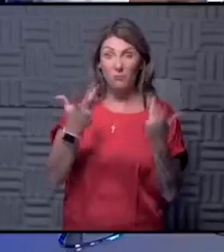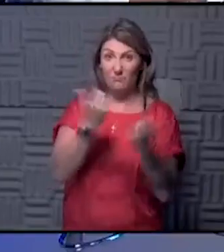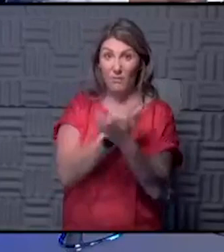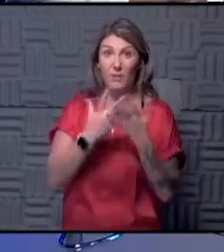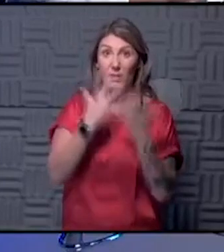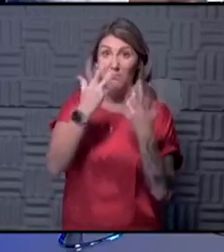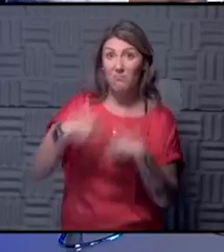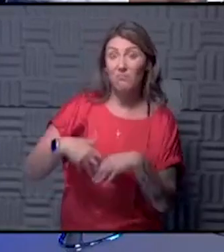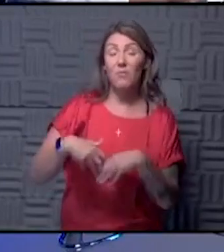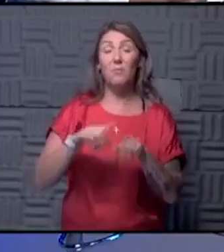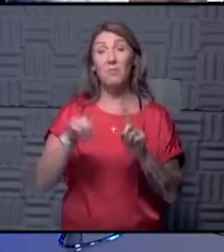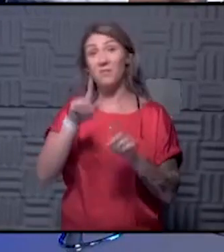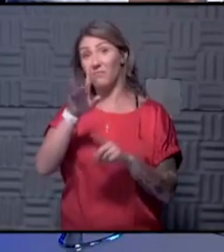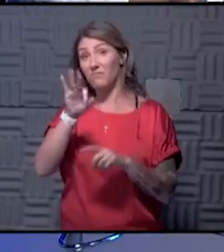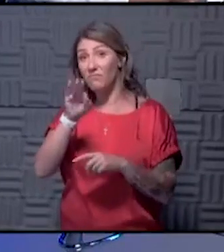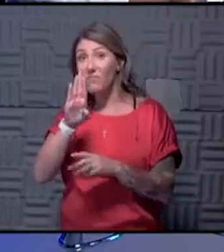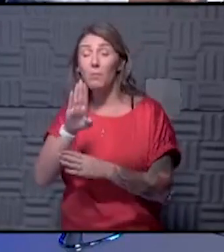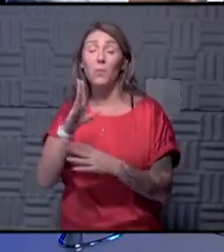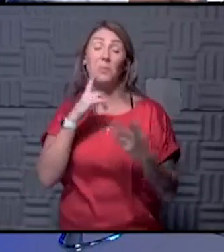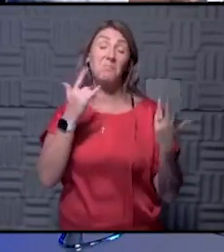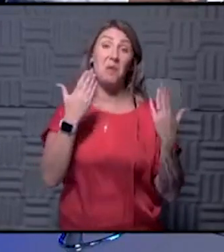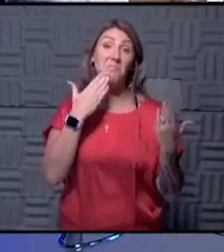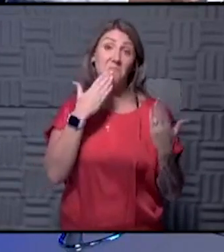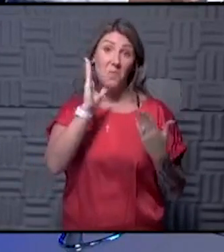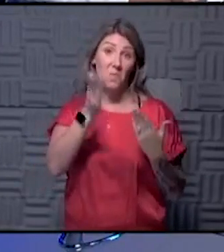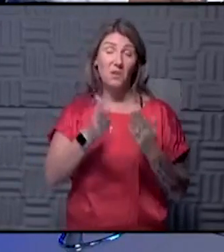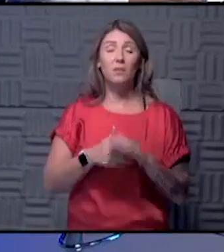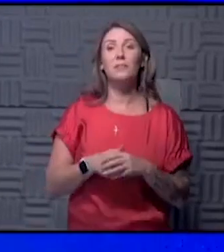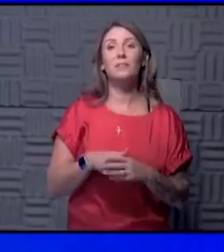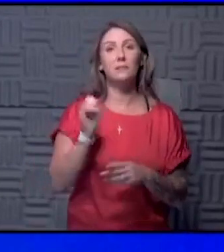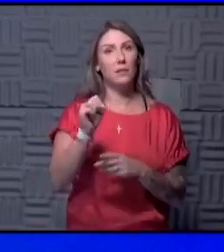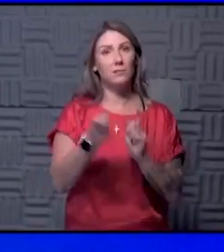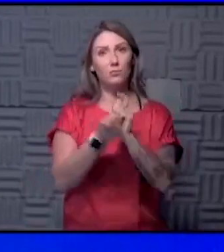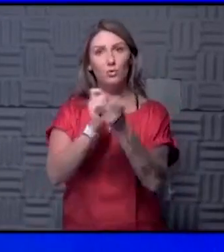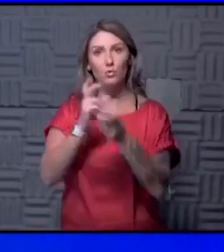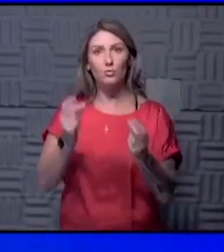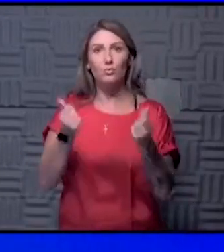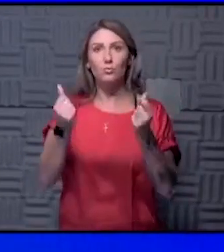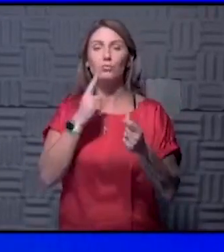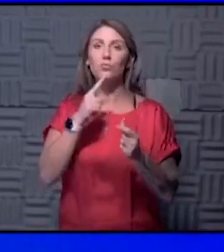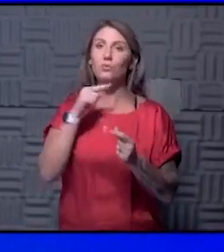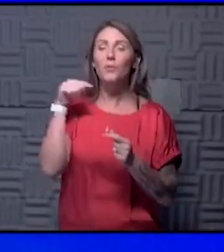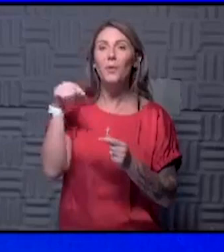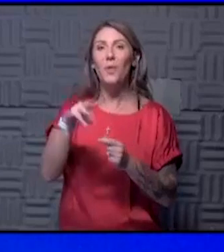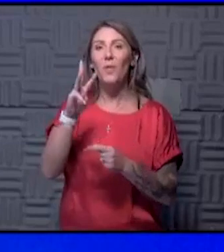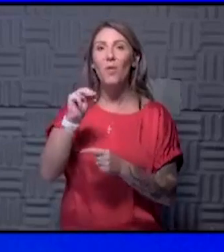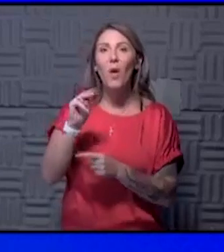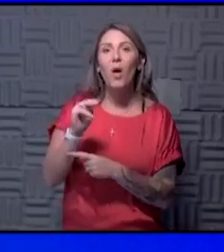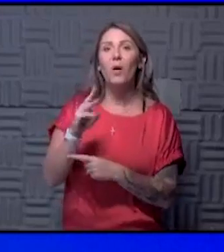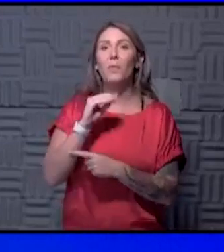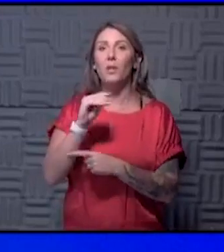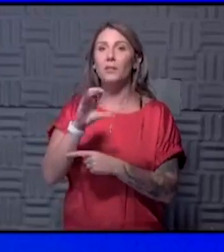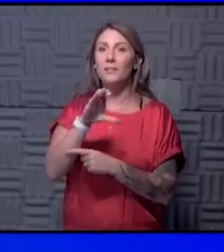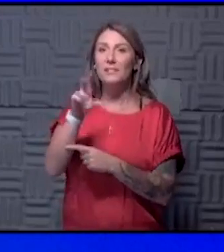be. Yeah, it is changing so rapidly. That is certainly, go down to Walmart or Walgreens or CVS, buy a case of these home